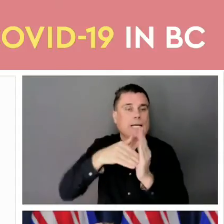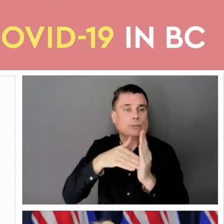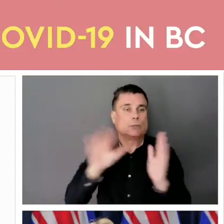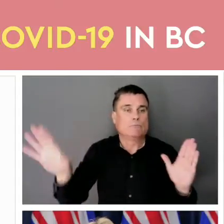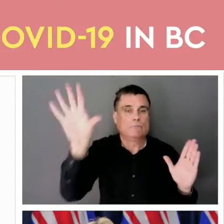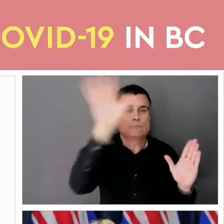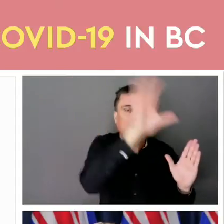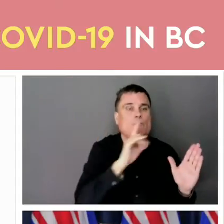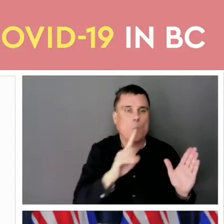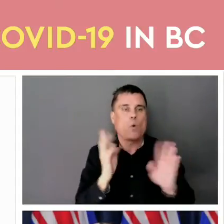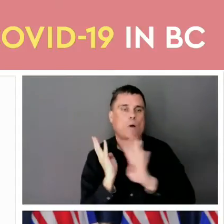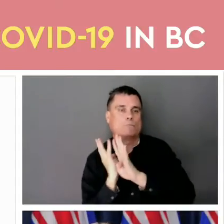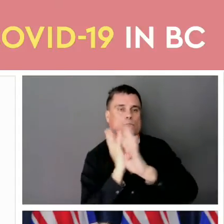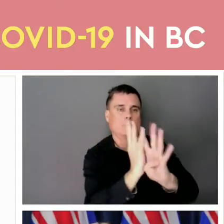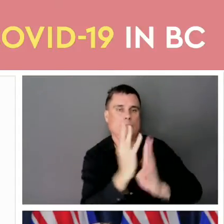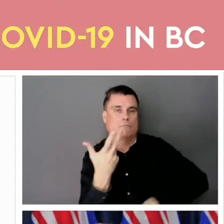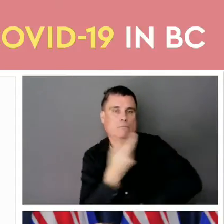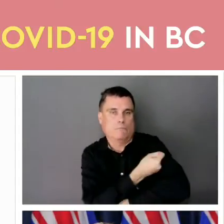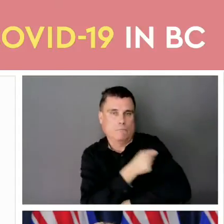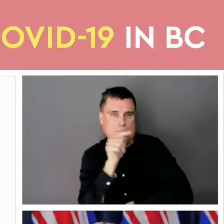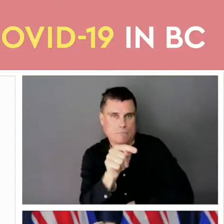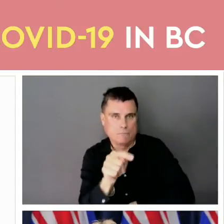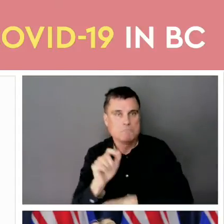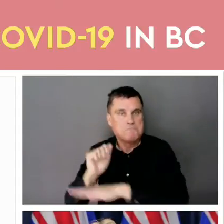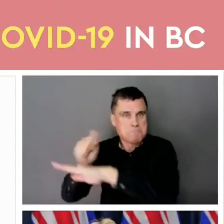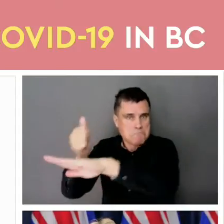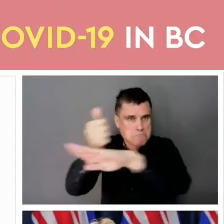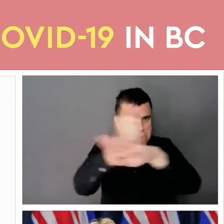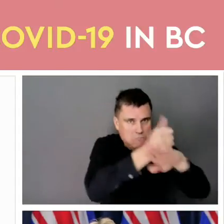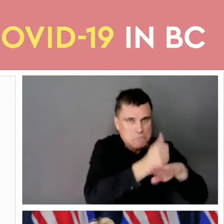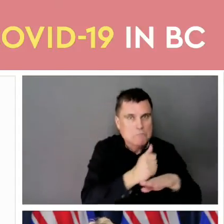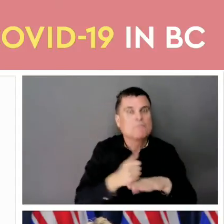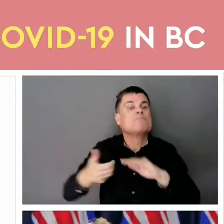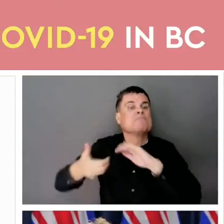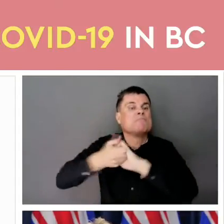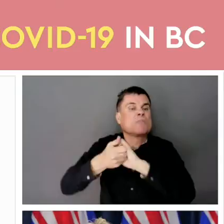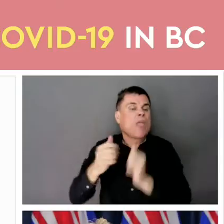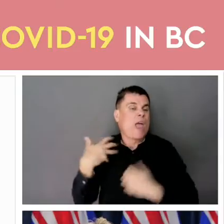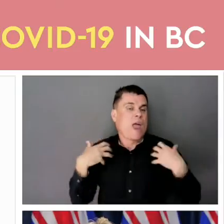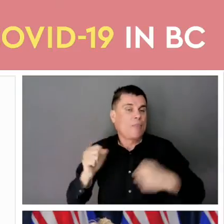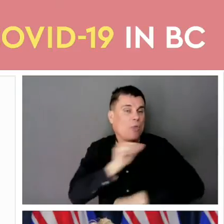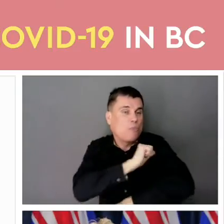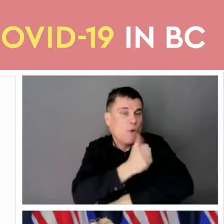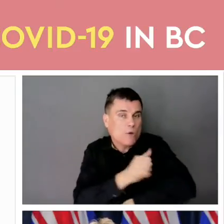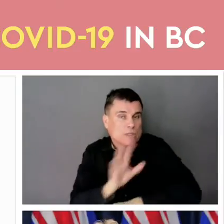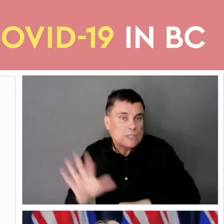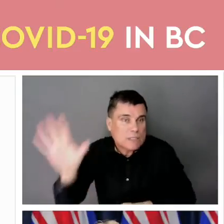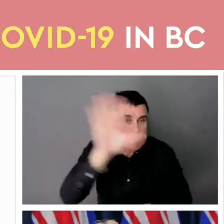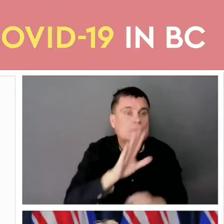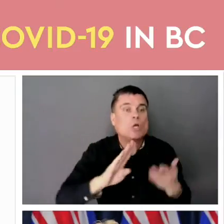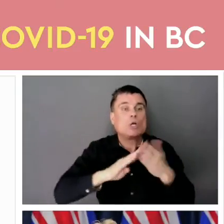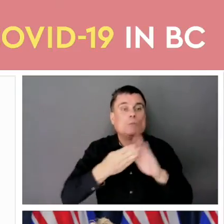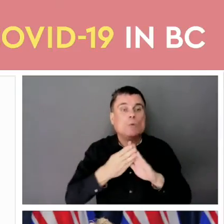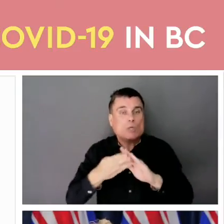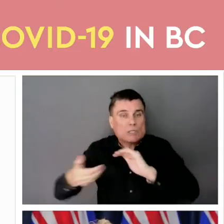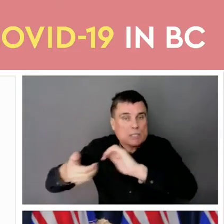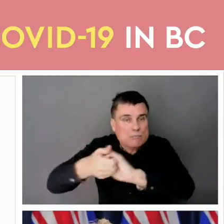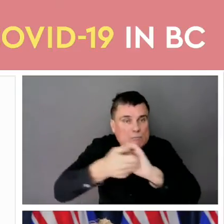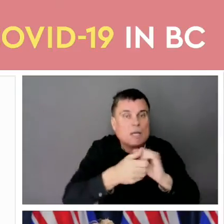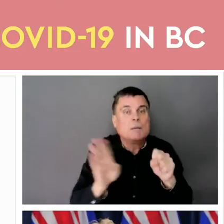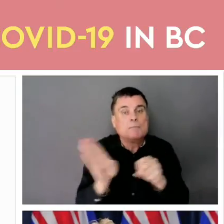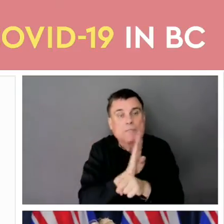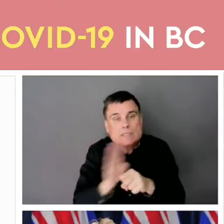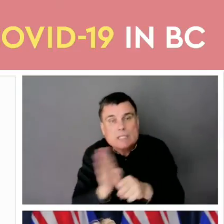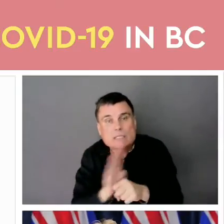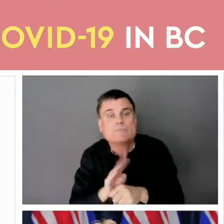partnership with local communities, municipalities, businesses, volunteers. This is going to be and needs to be an